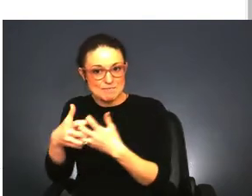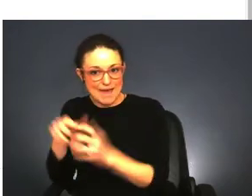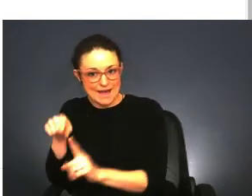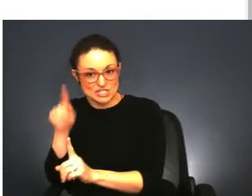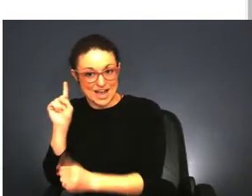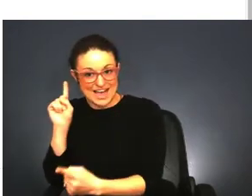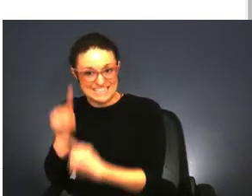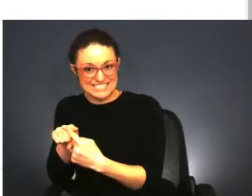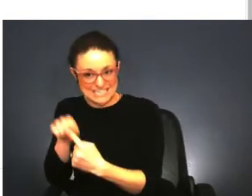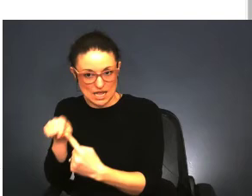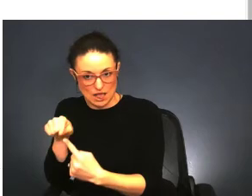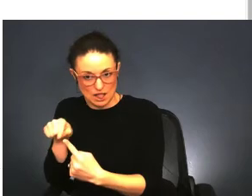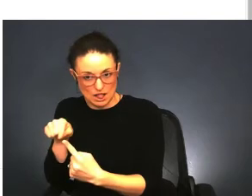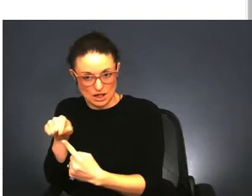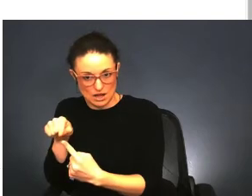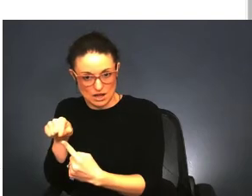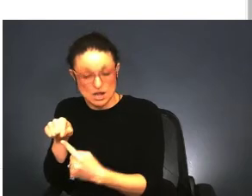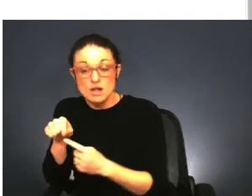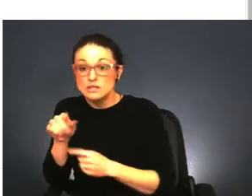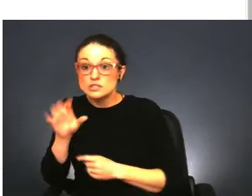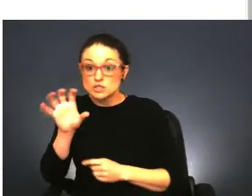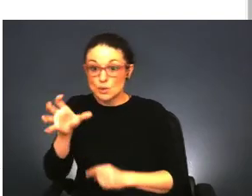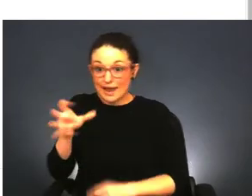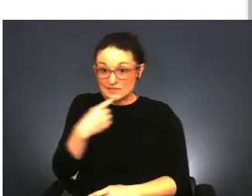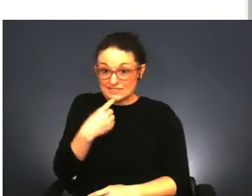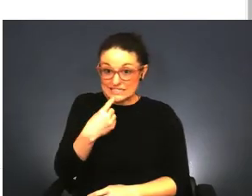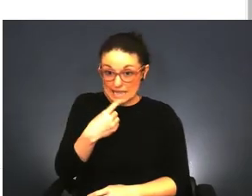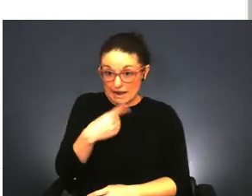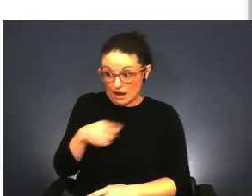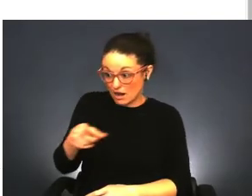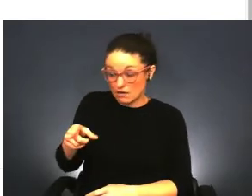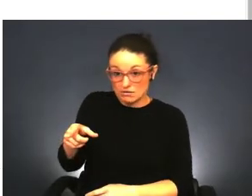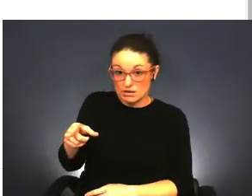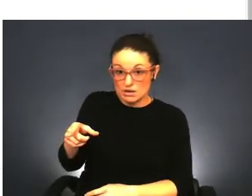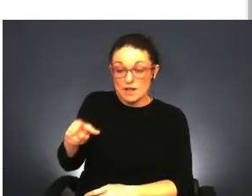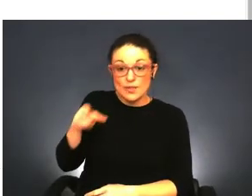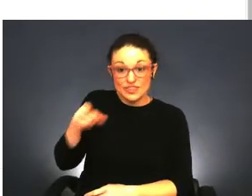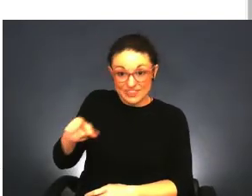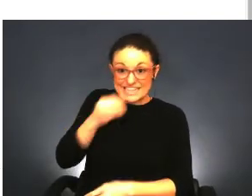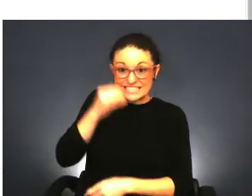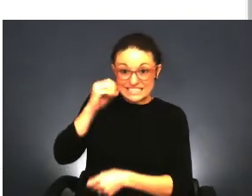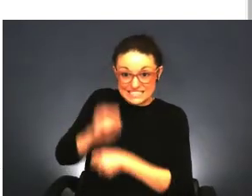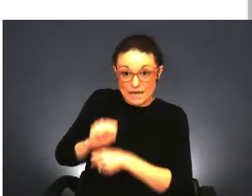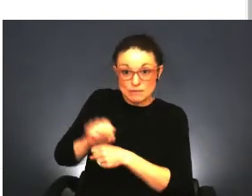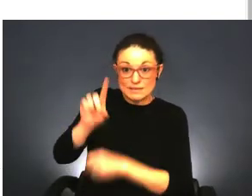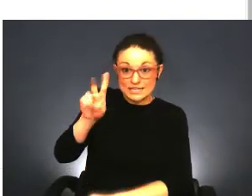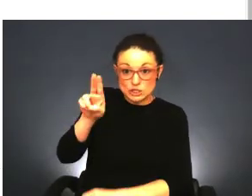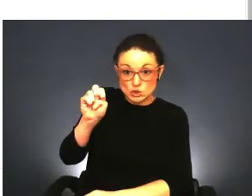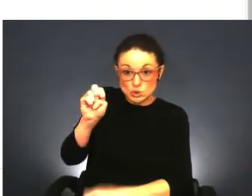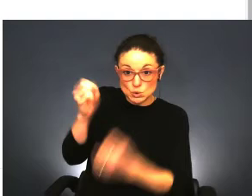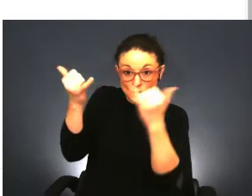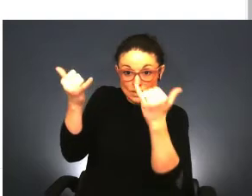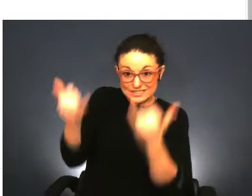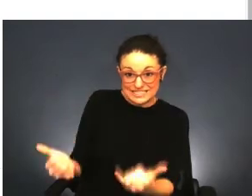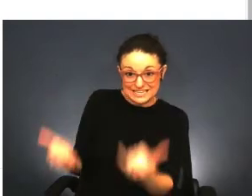what Canvas is saying to you and to your students is, this assignment is due today, and you must turn it in